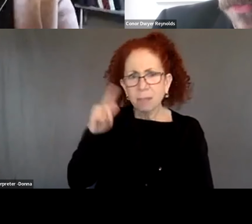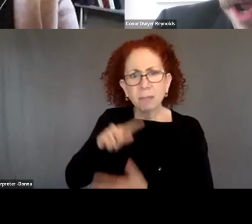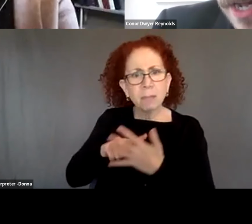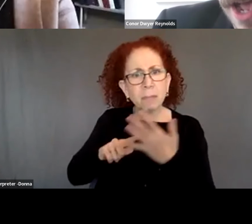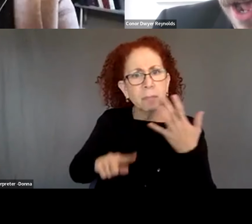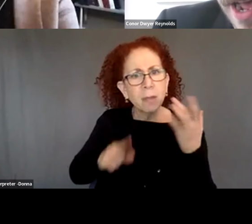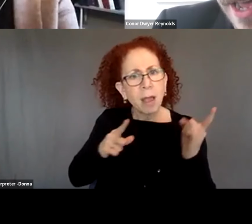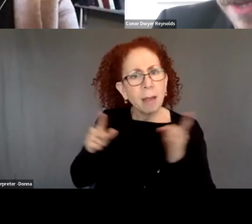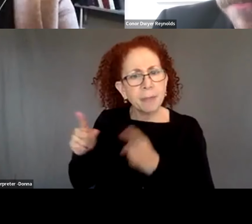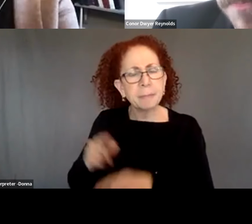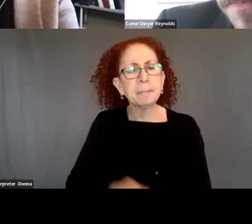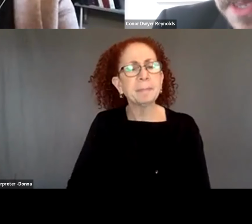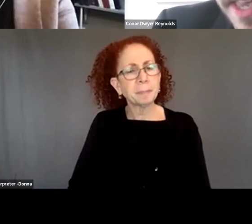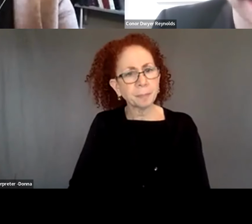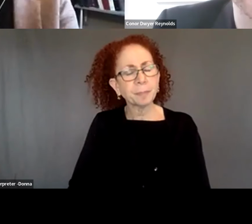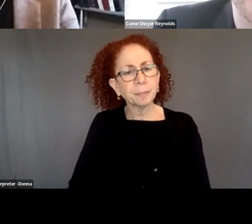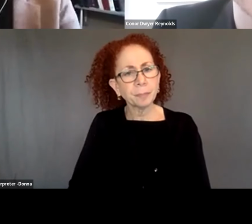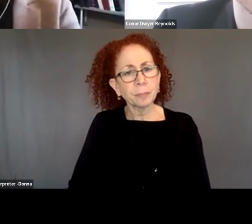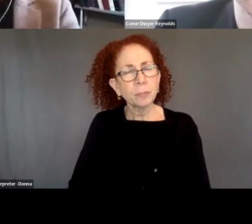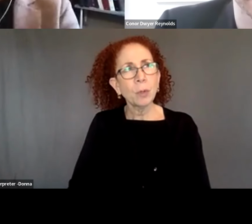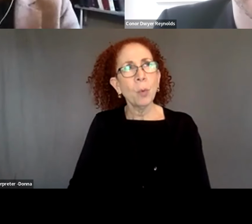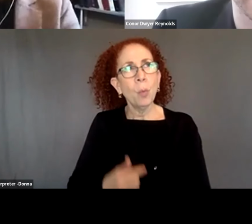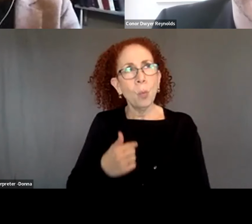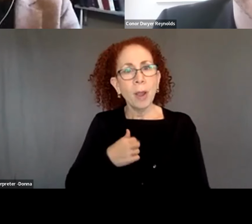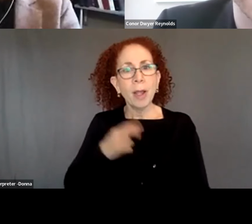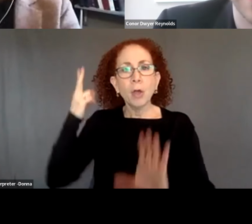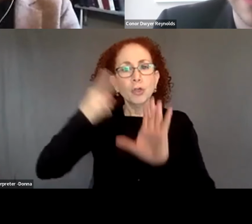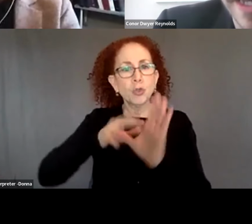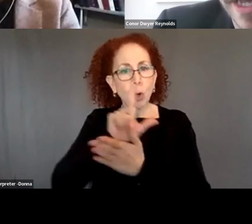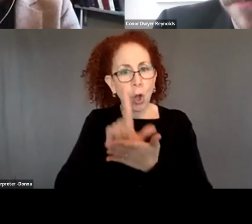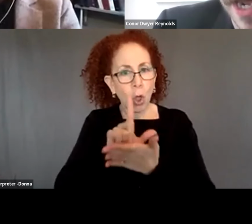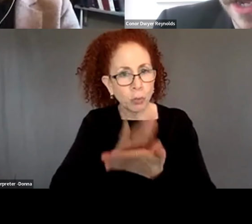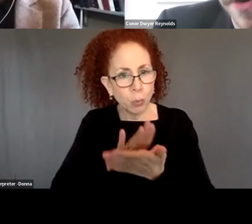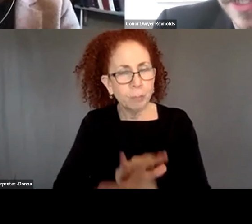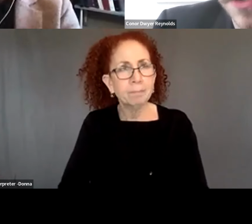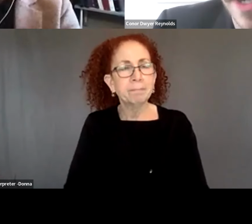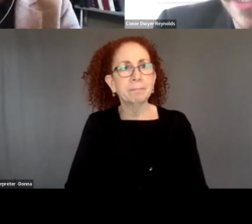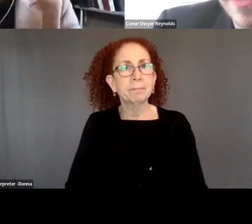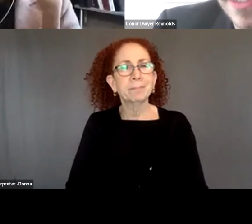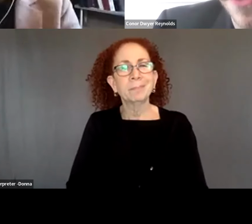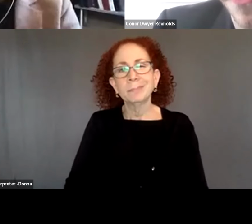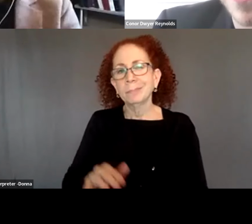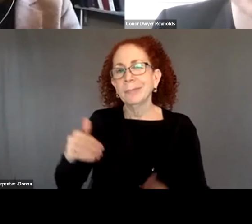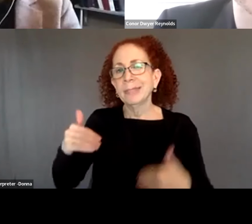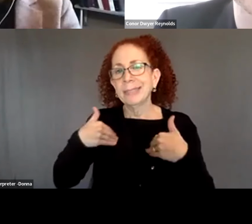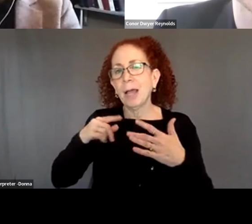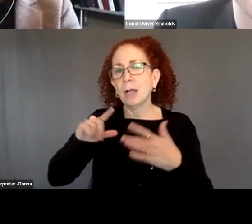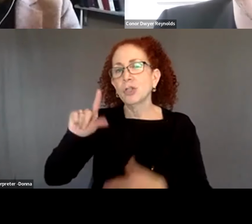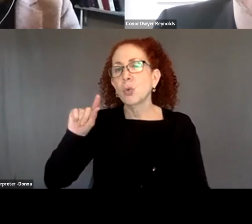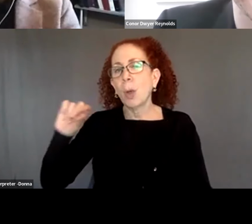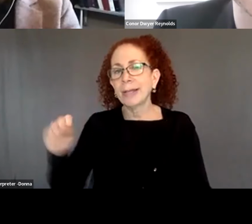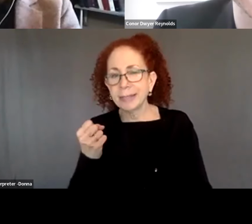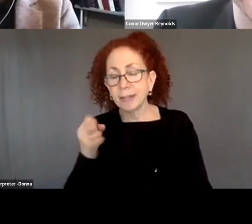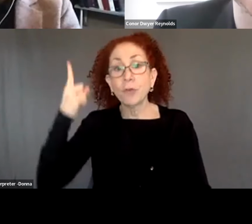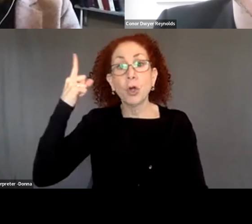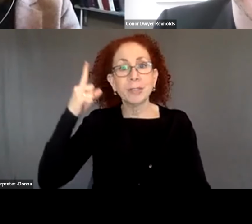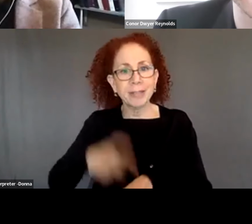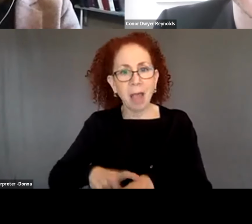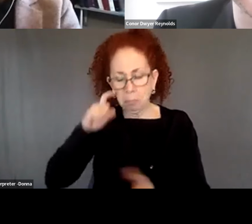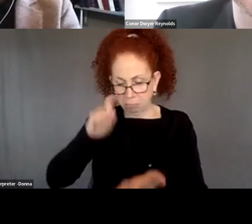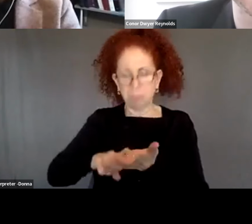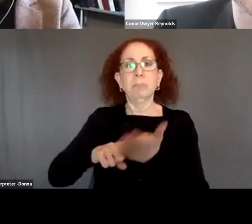And when I began law school, when I was in my early 20s, was the first time that I actually came